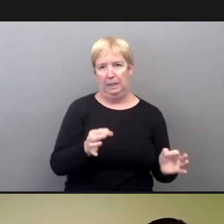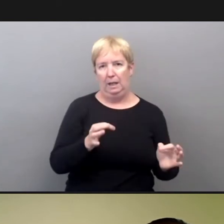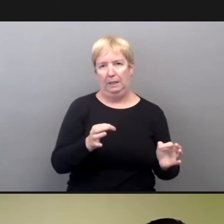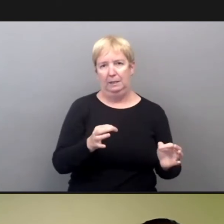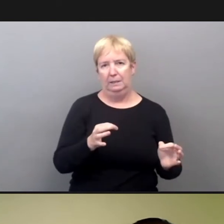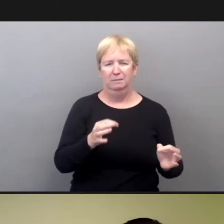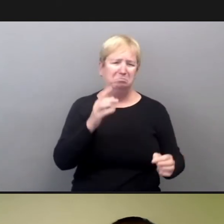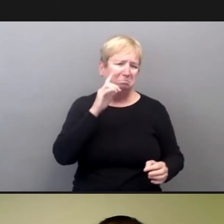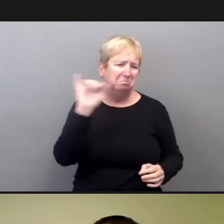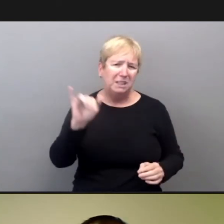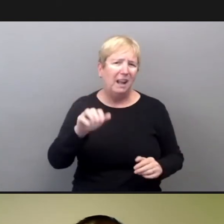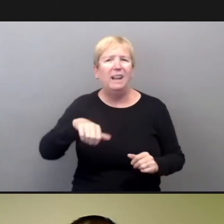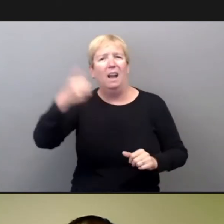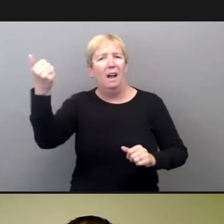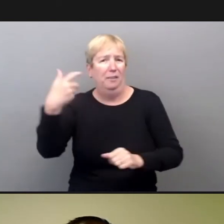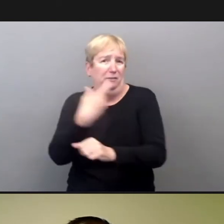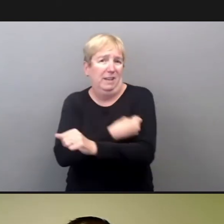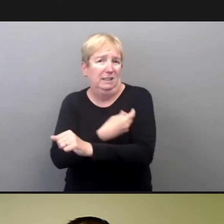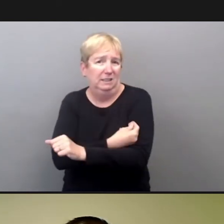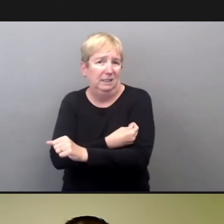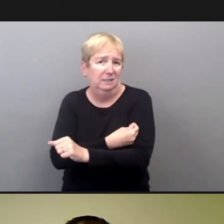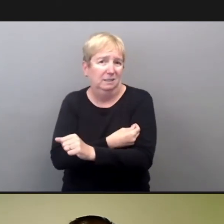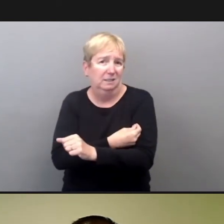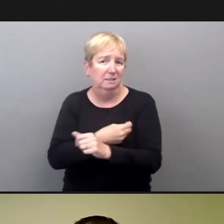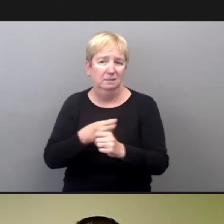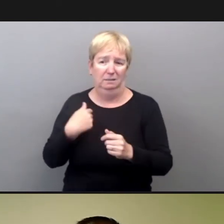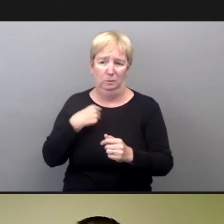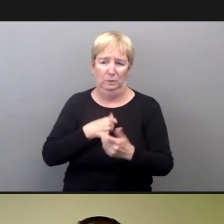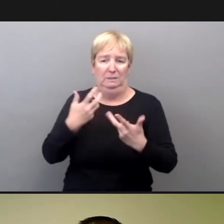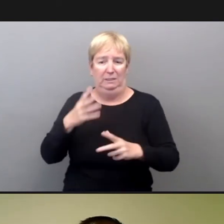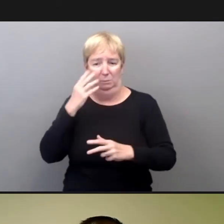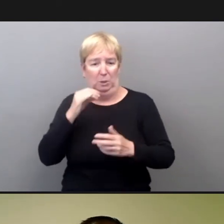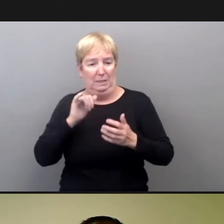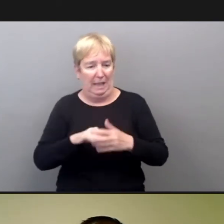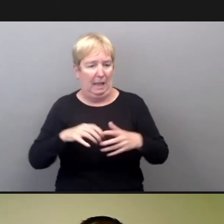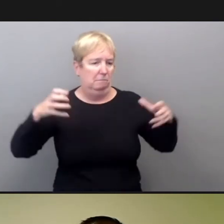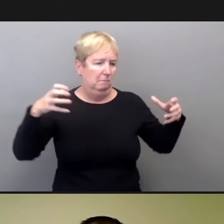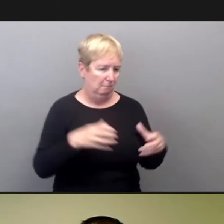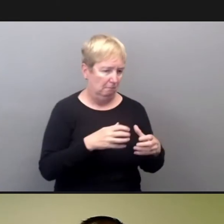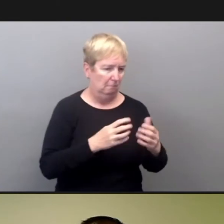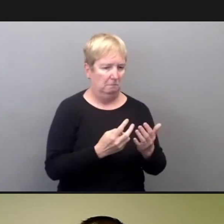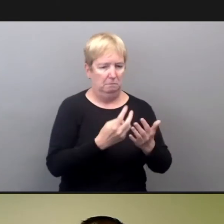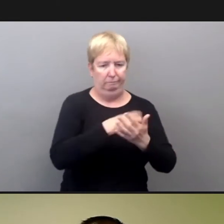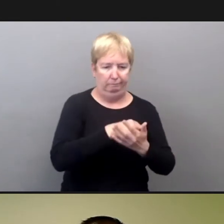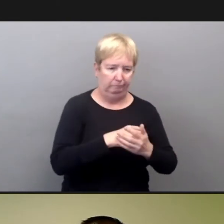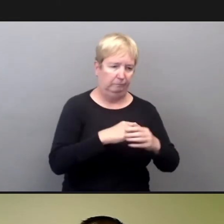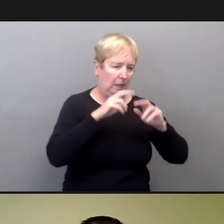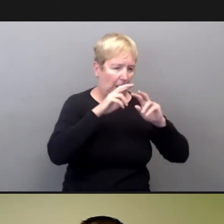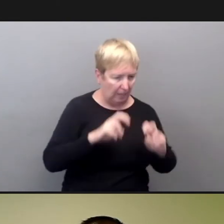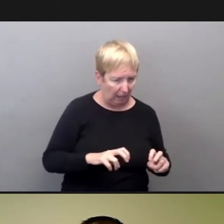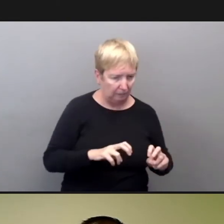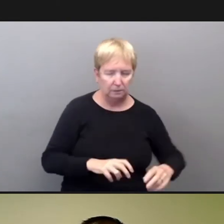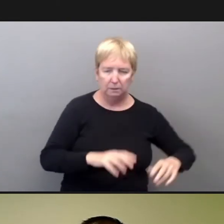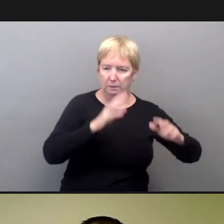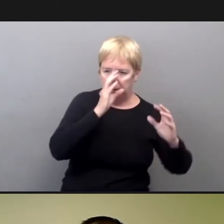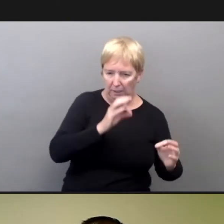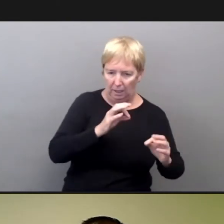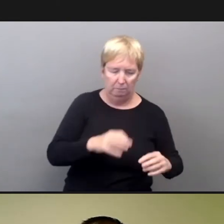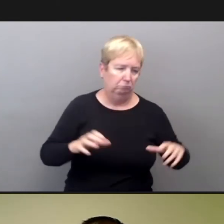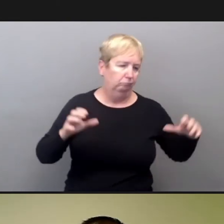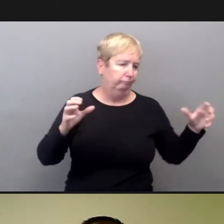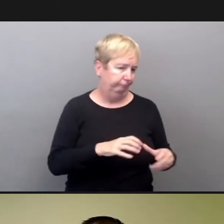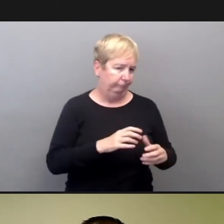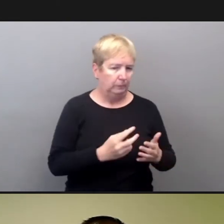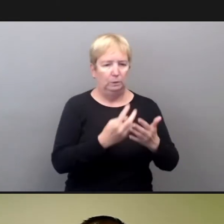that kids have to get into school has gone through. So I don't anticipate preempting the way we do things